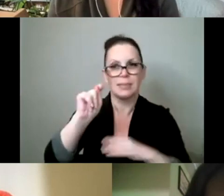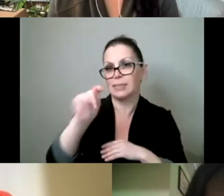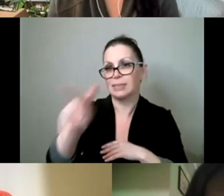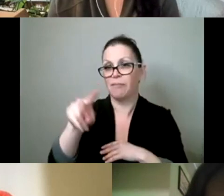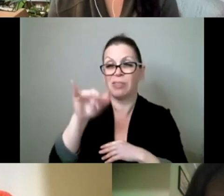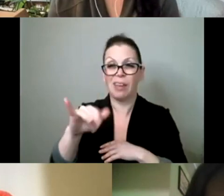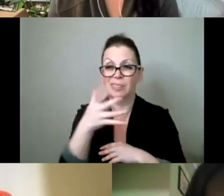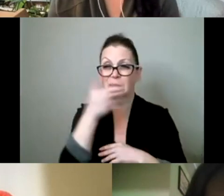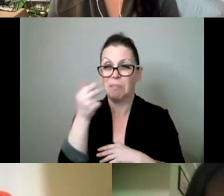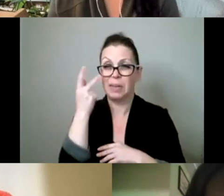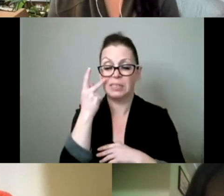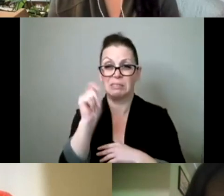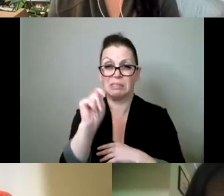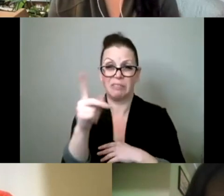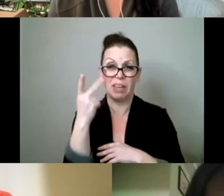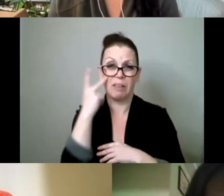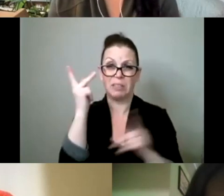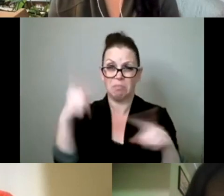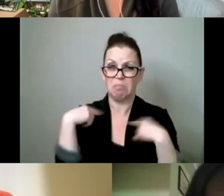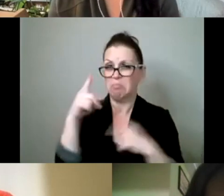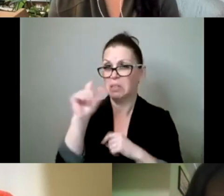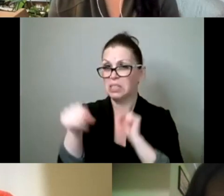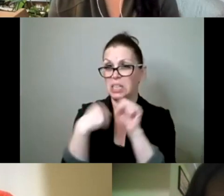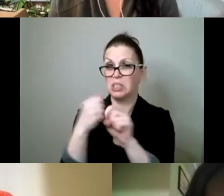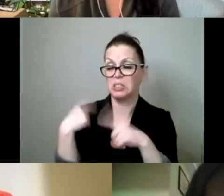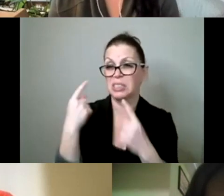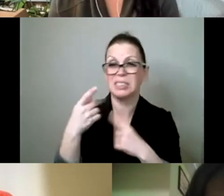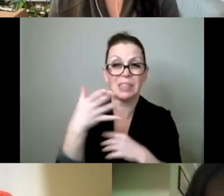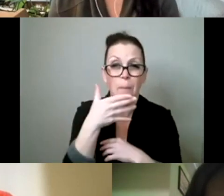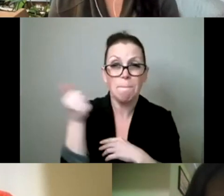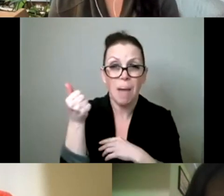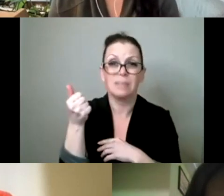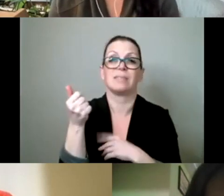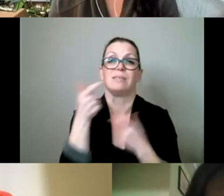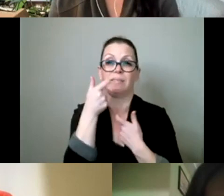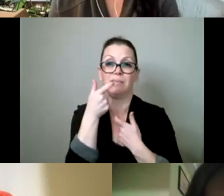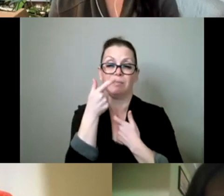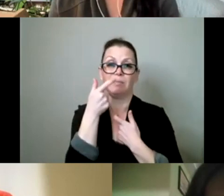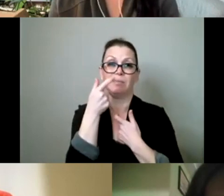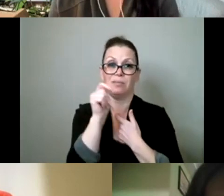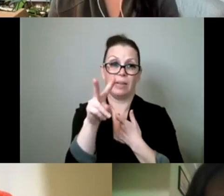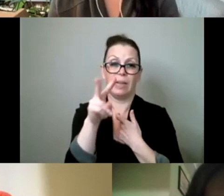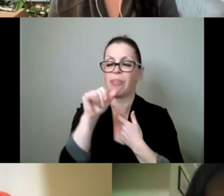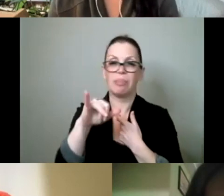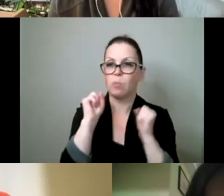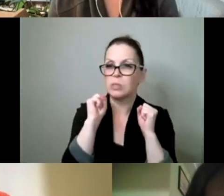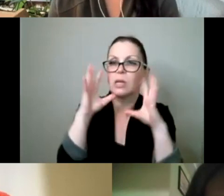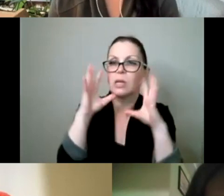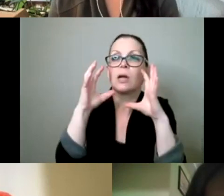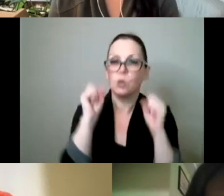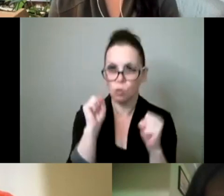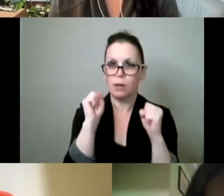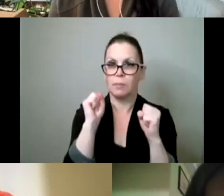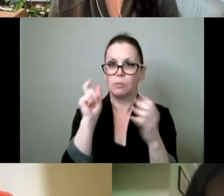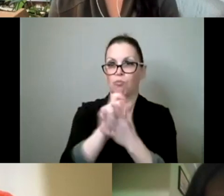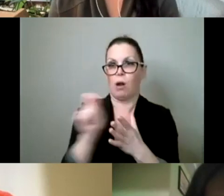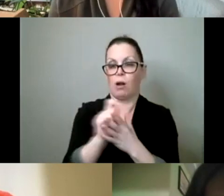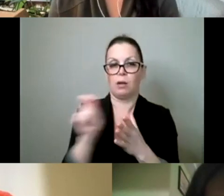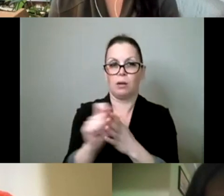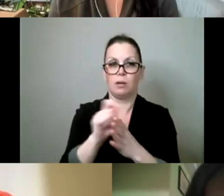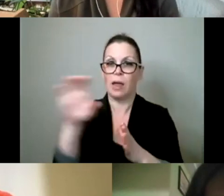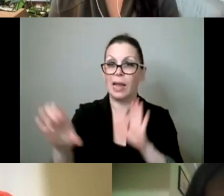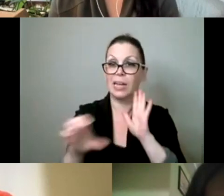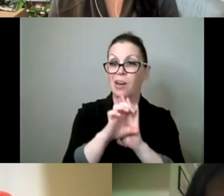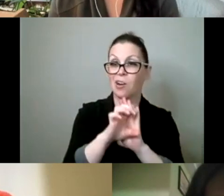of all TV in the last 10 years. That was incredible writing and